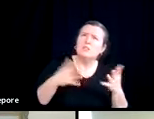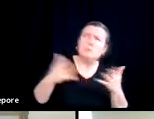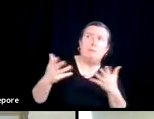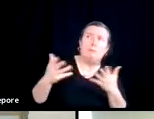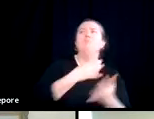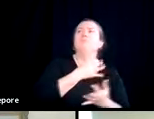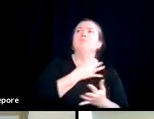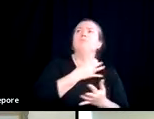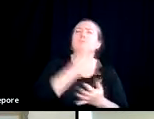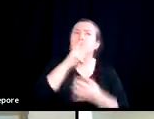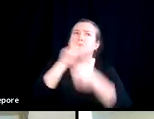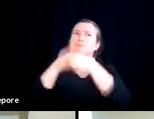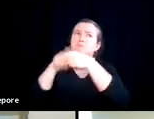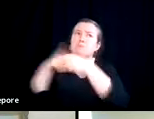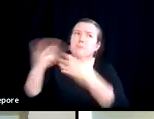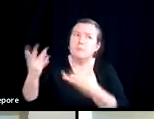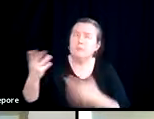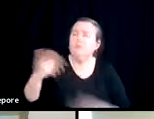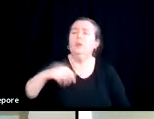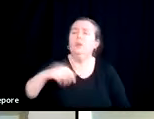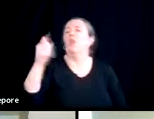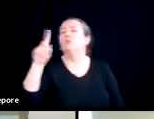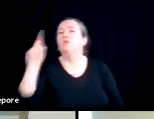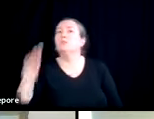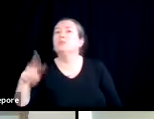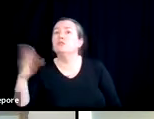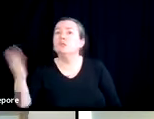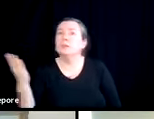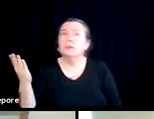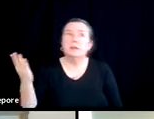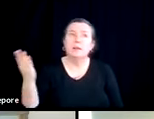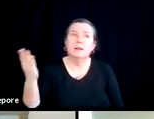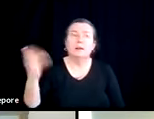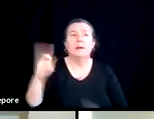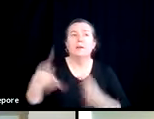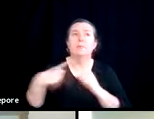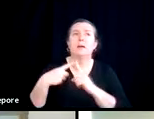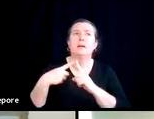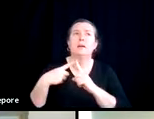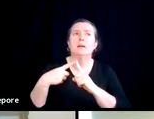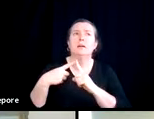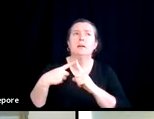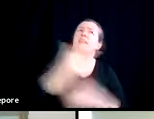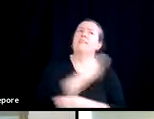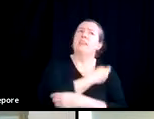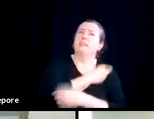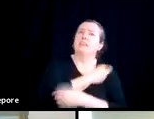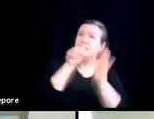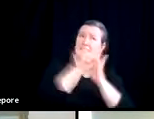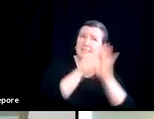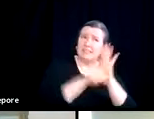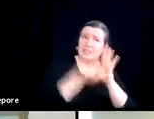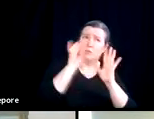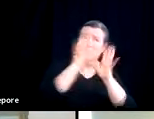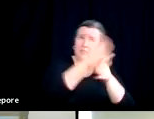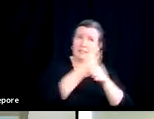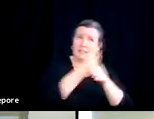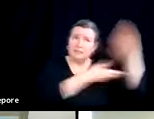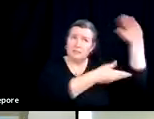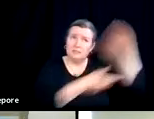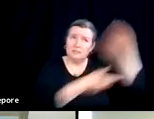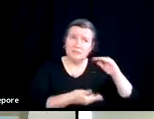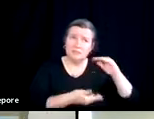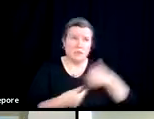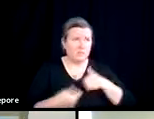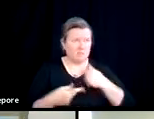had a question, Governor, about the number of vaccines that the state is getting. Just doing some quick math, the